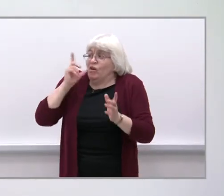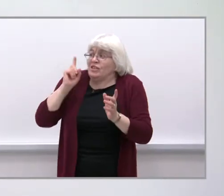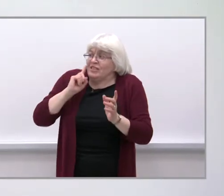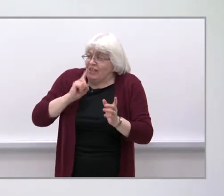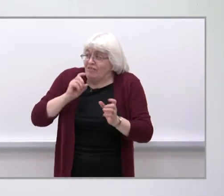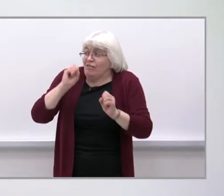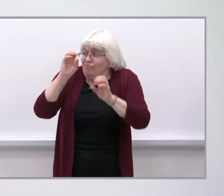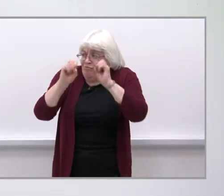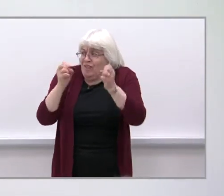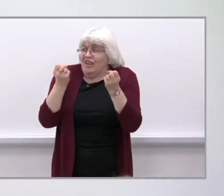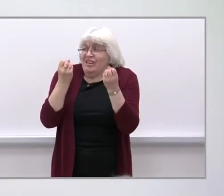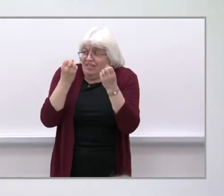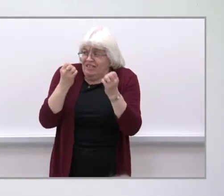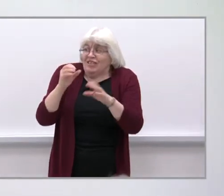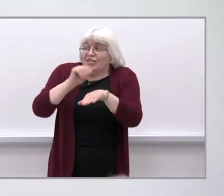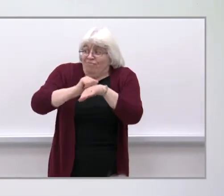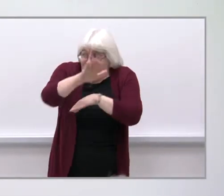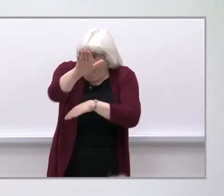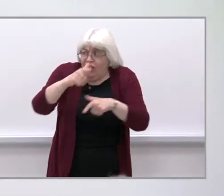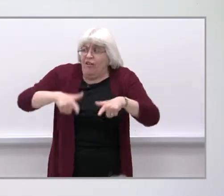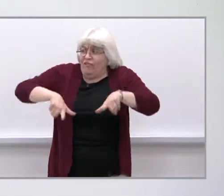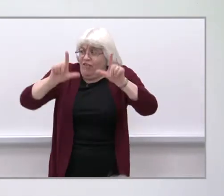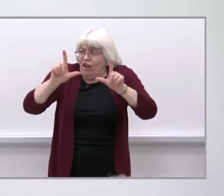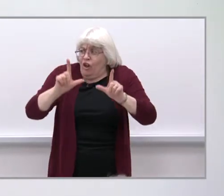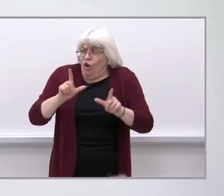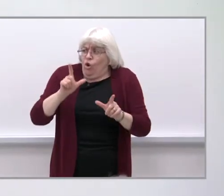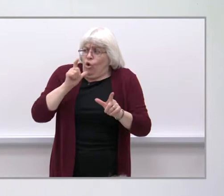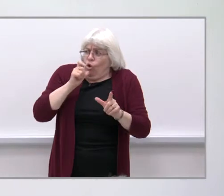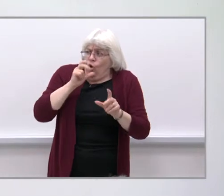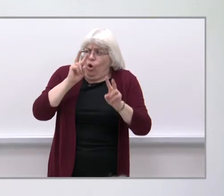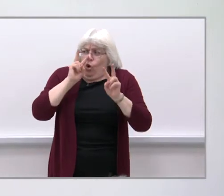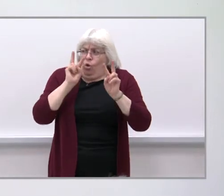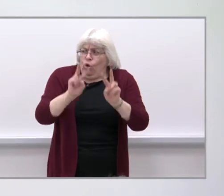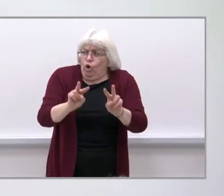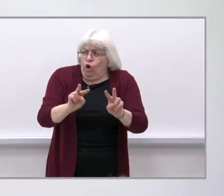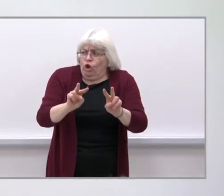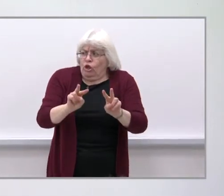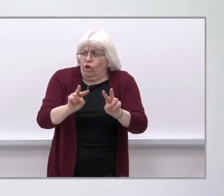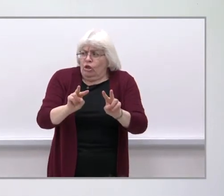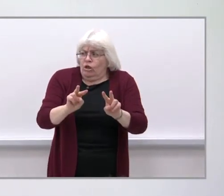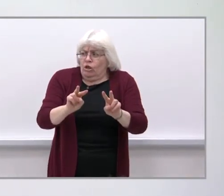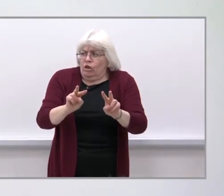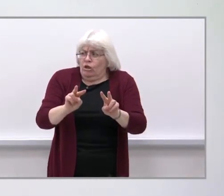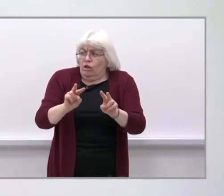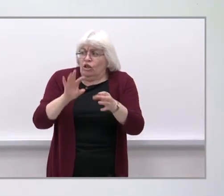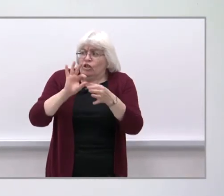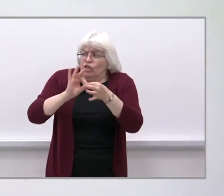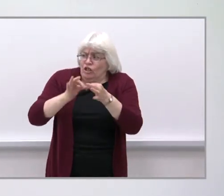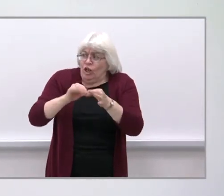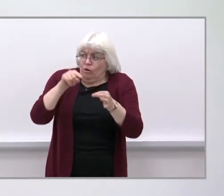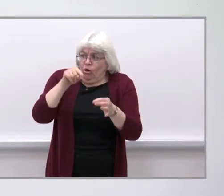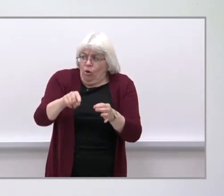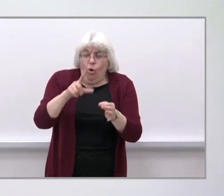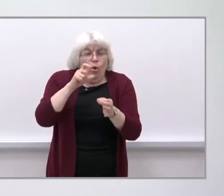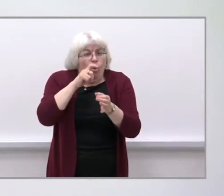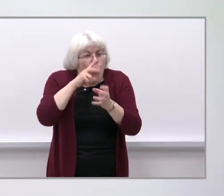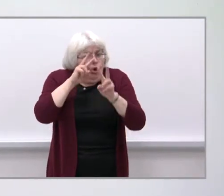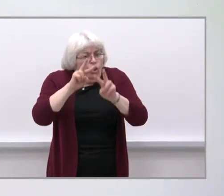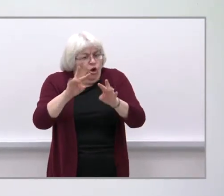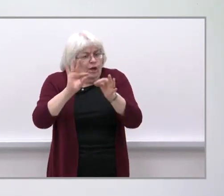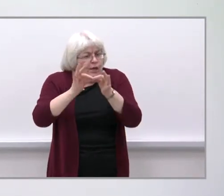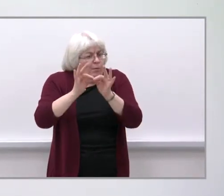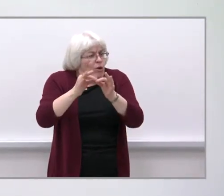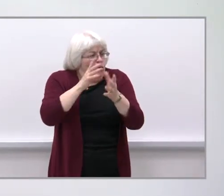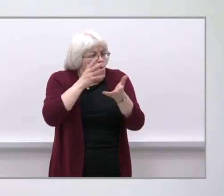So you're suggesting that we could probably do a vlog, send in the concerns. Who will it be that be responsible to look at that